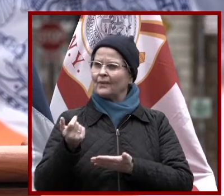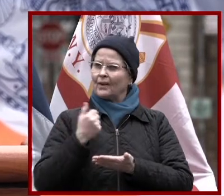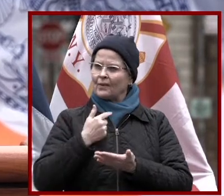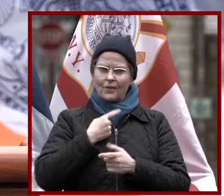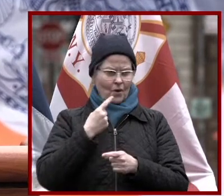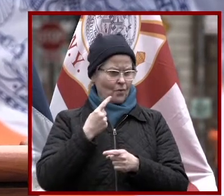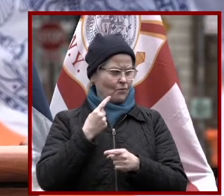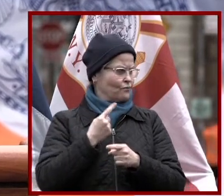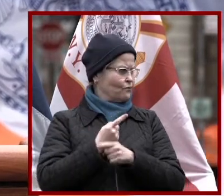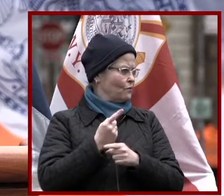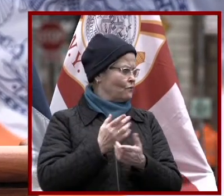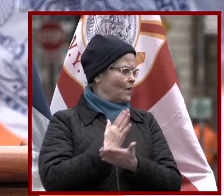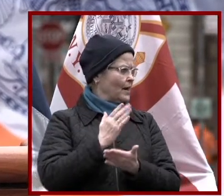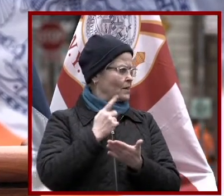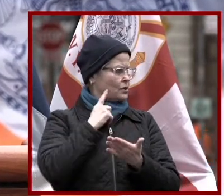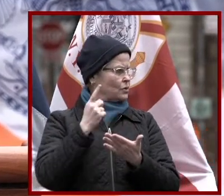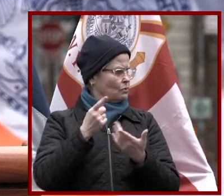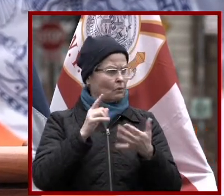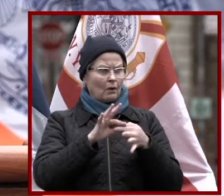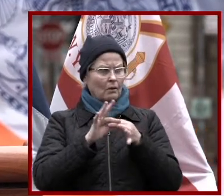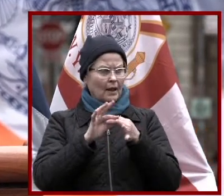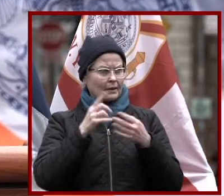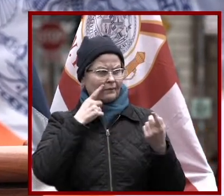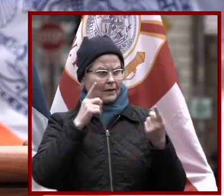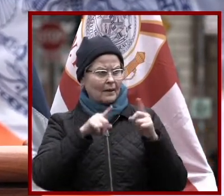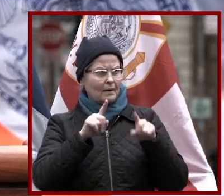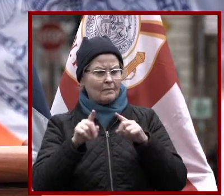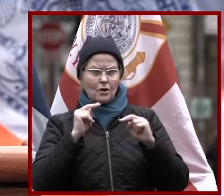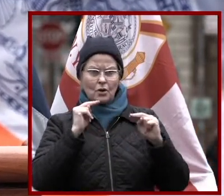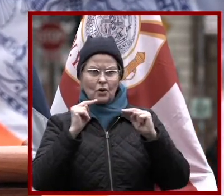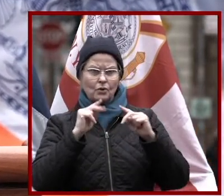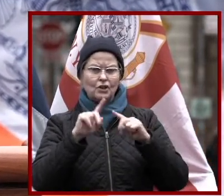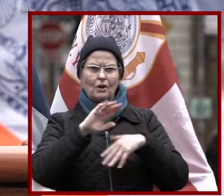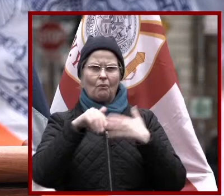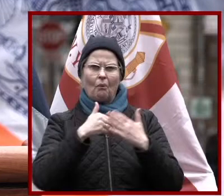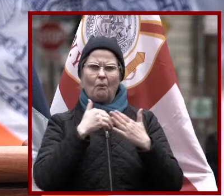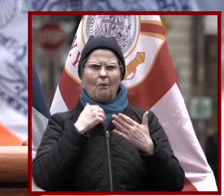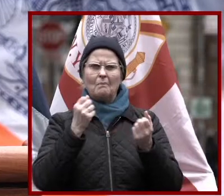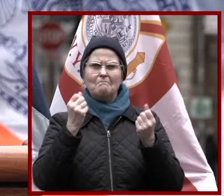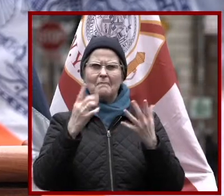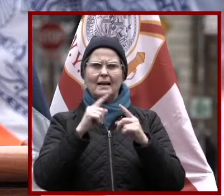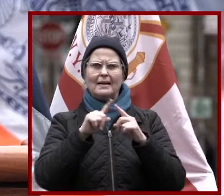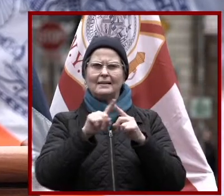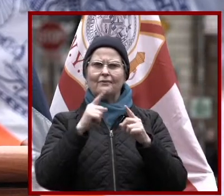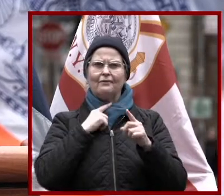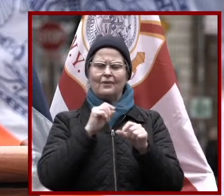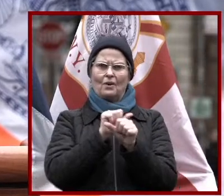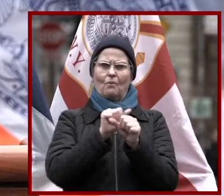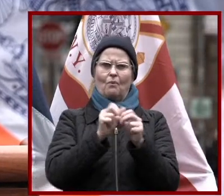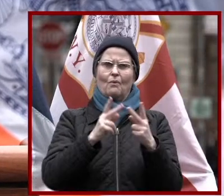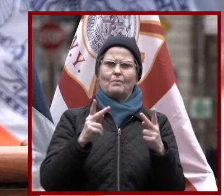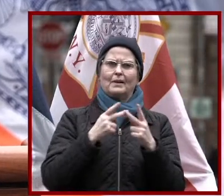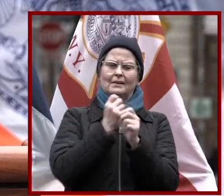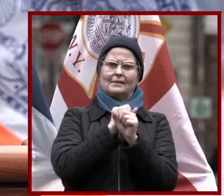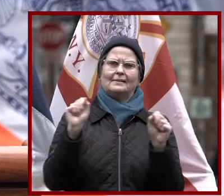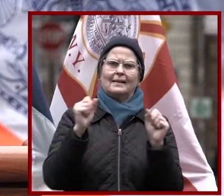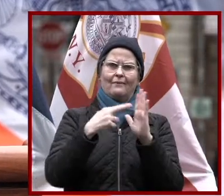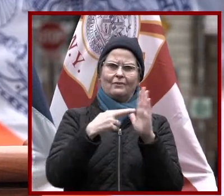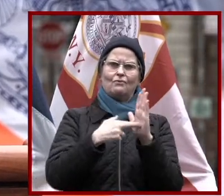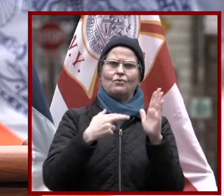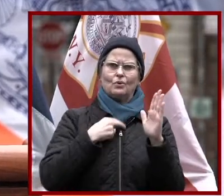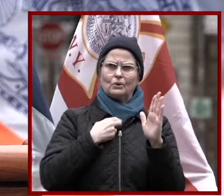bargain, collect union dues, and to organize are all under attack. Each year, the advent of the